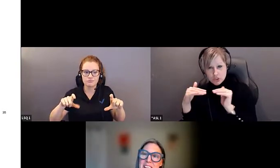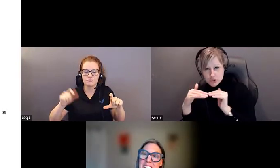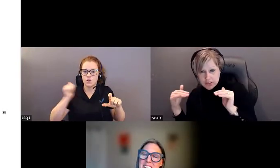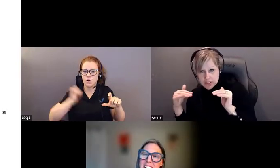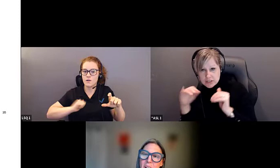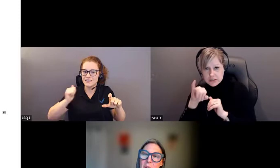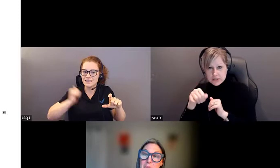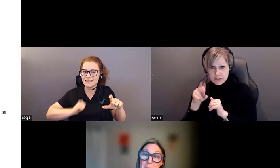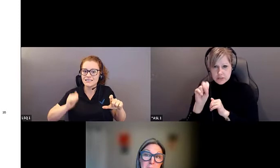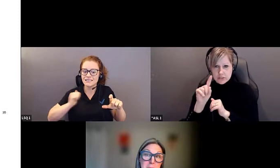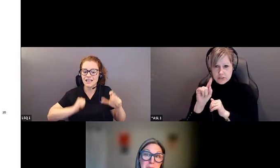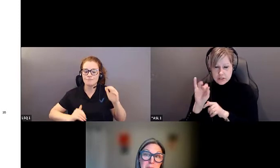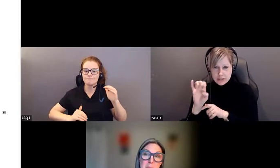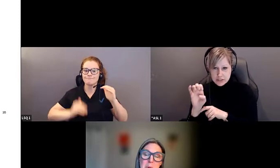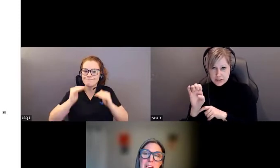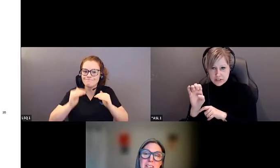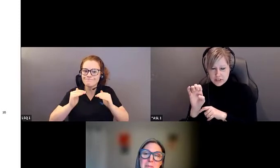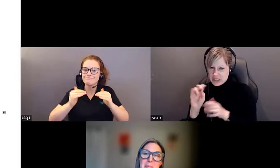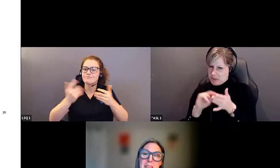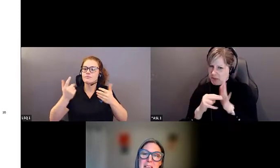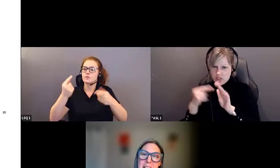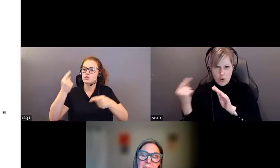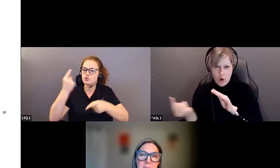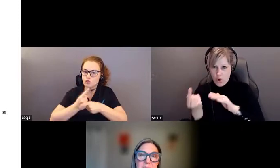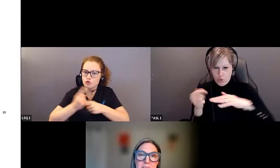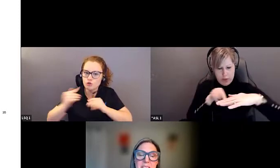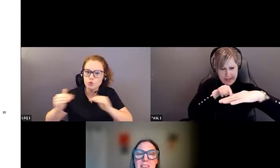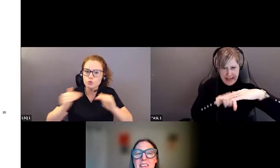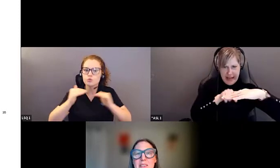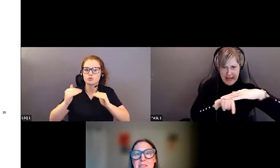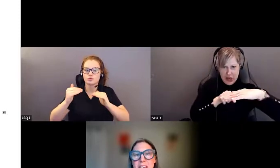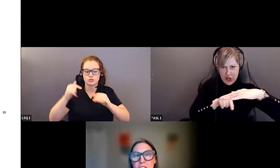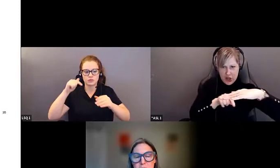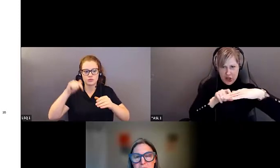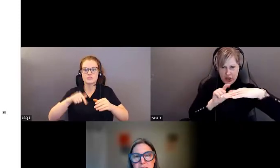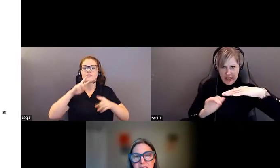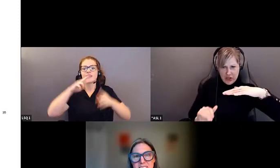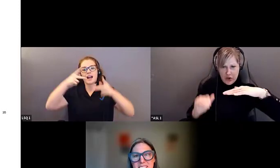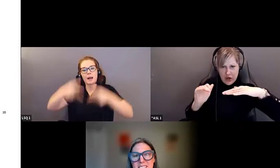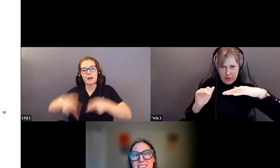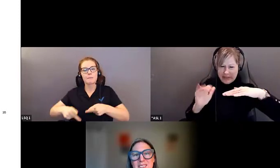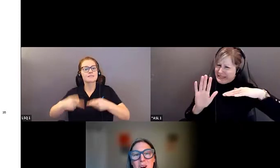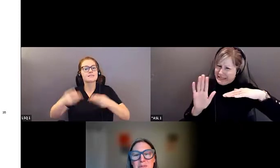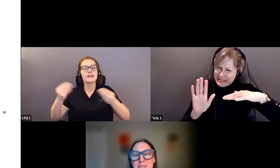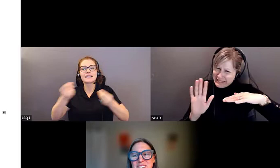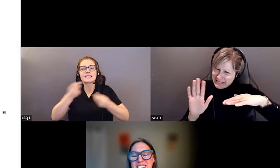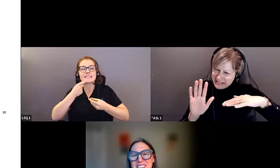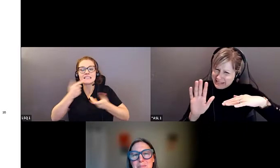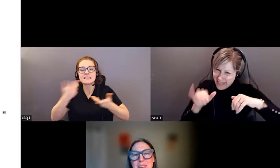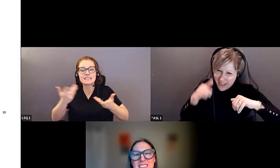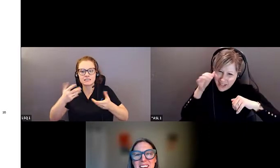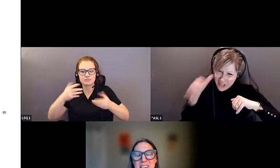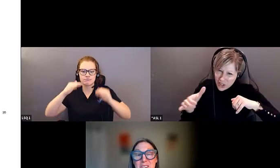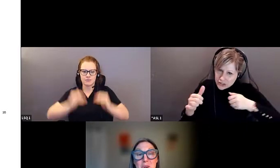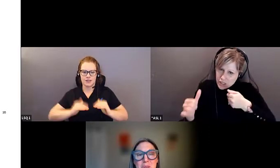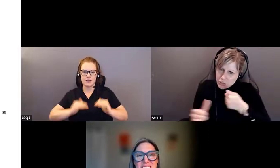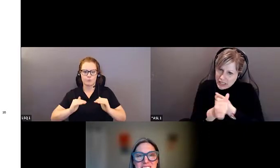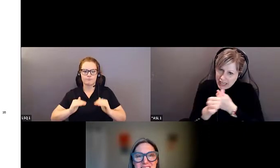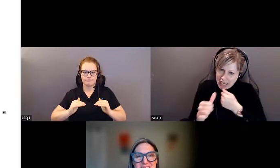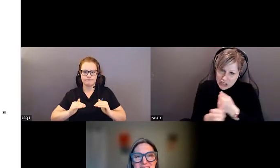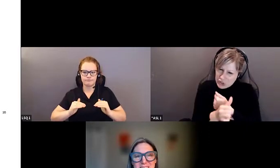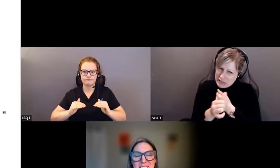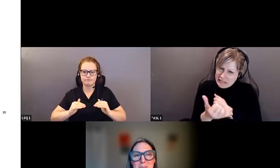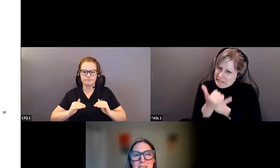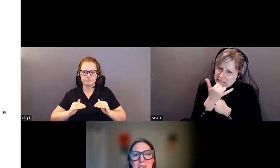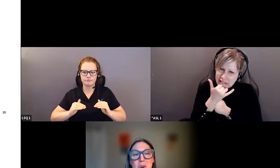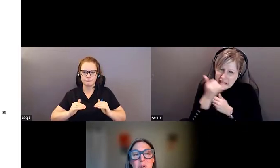the terrain of the bottom of the coin. And this is dangerous. This is harmful. It is a